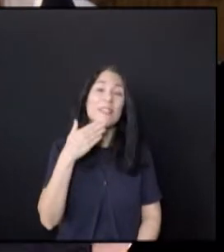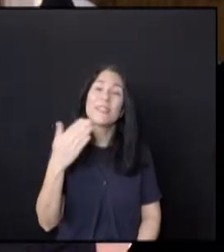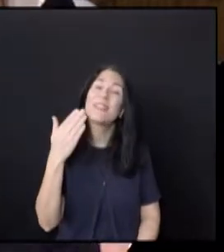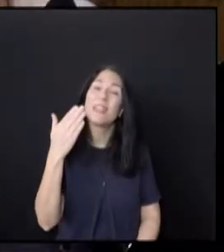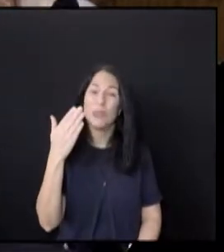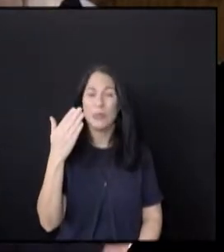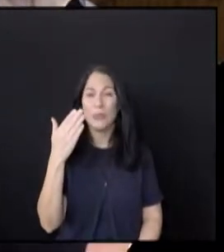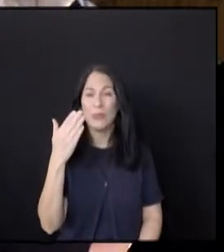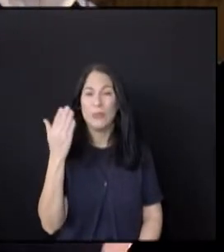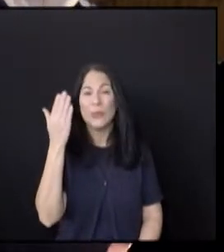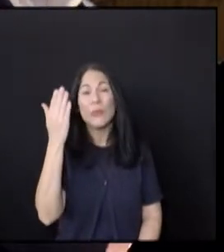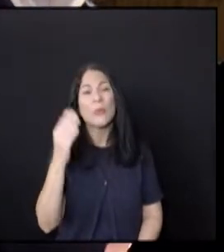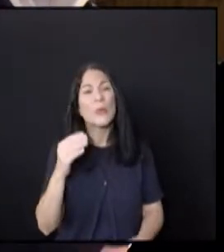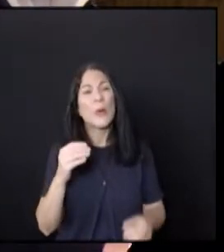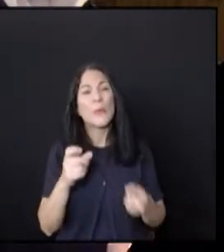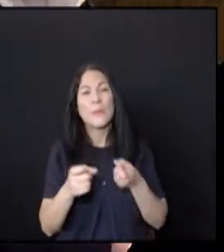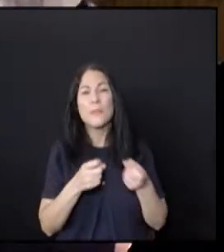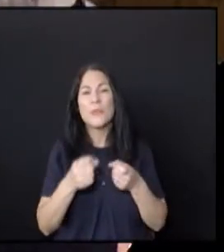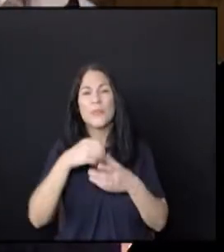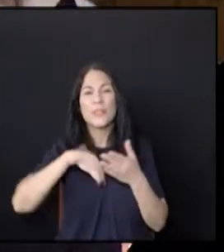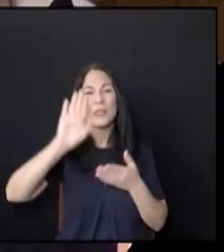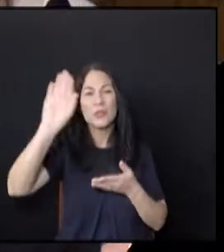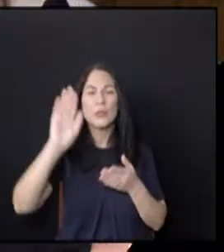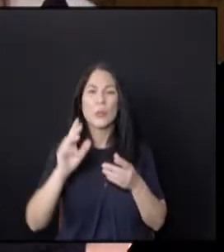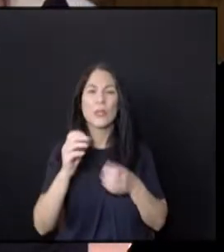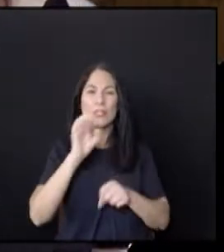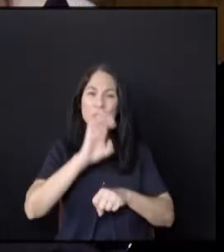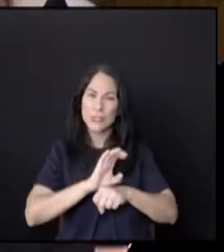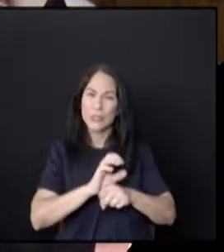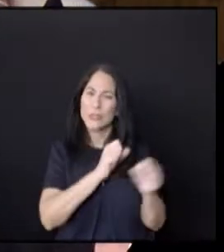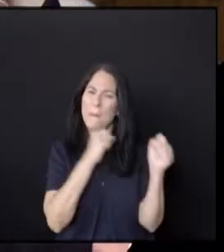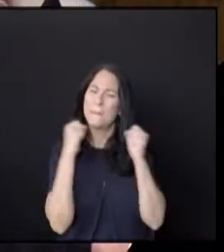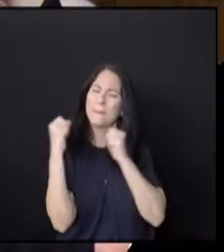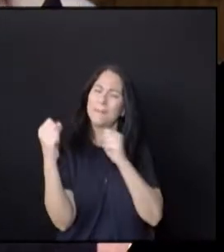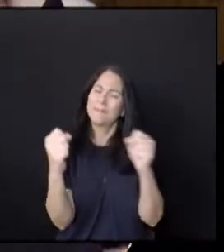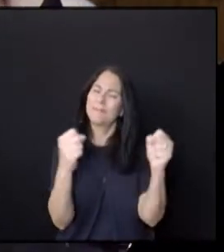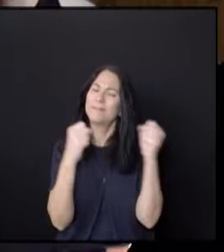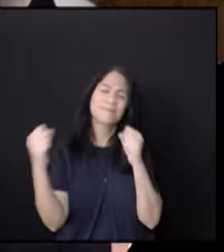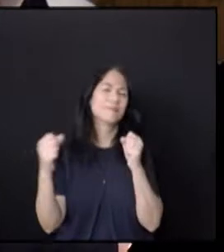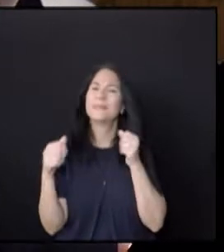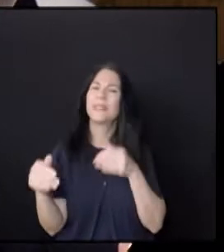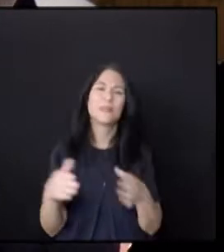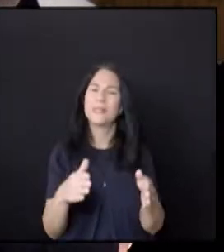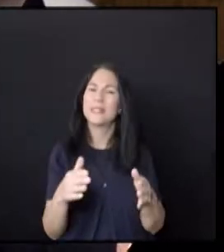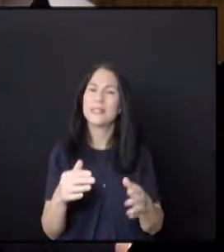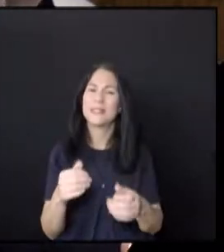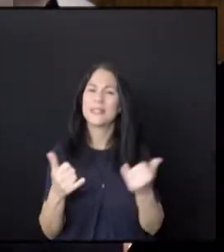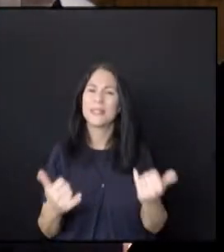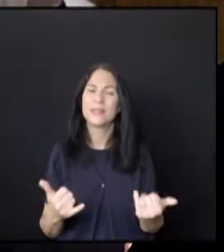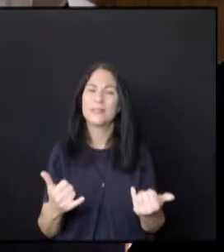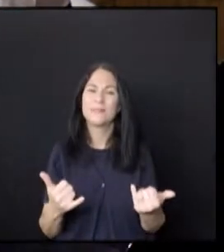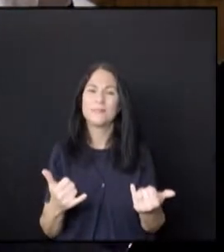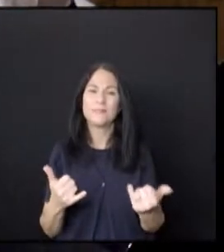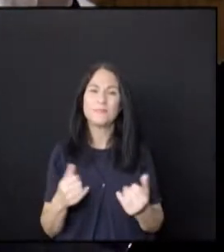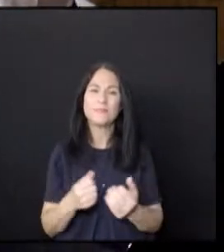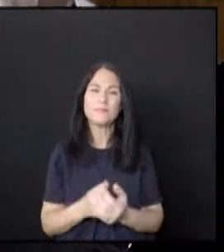are moving in your church all around the world mightily in this season.